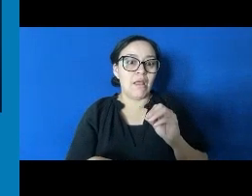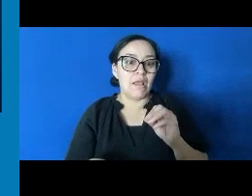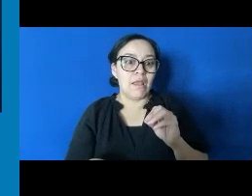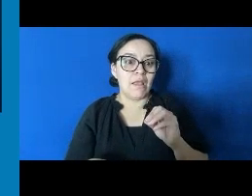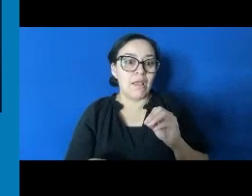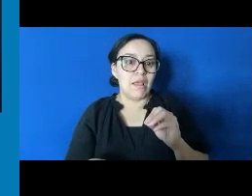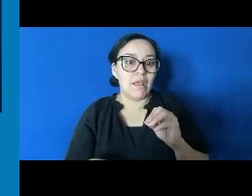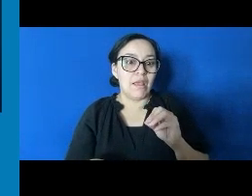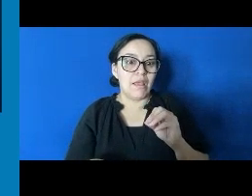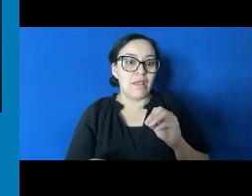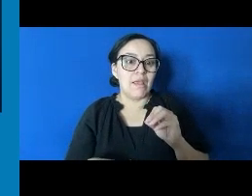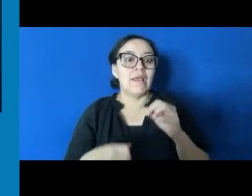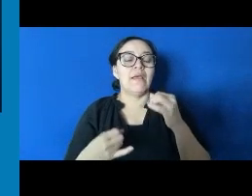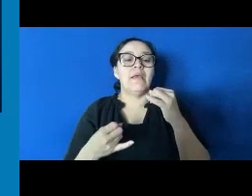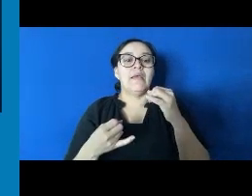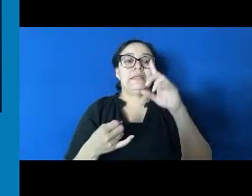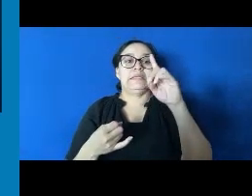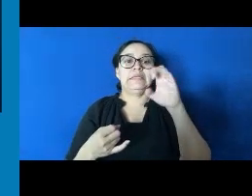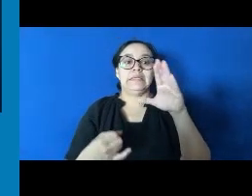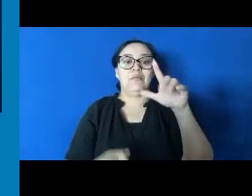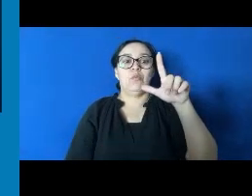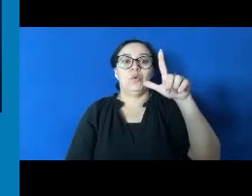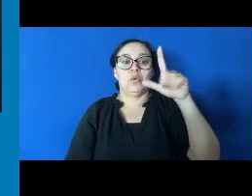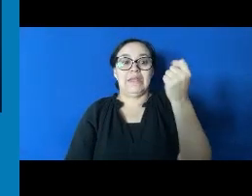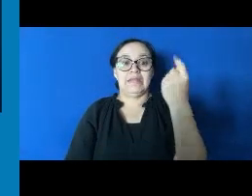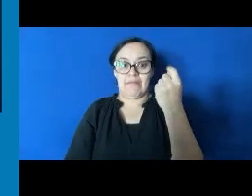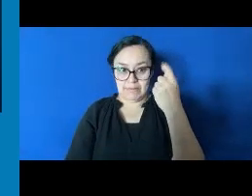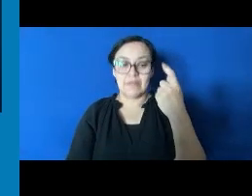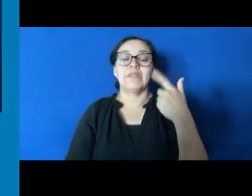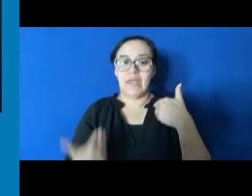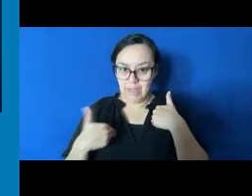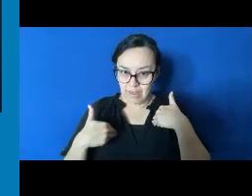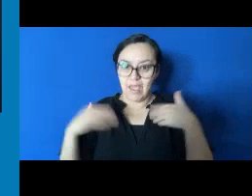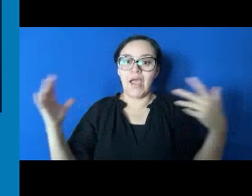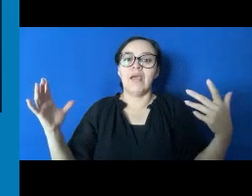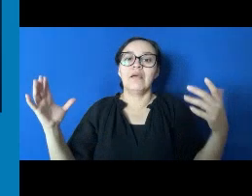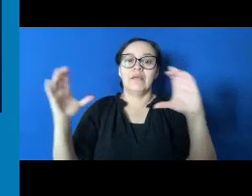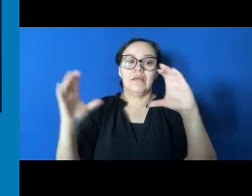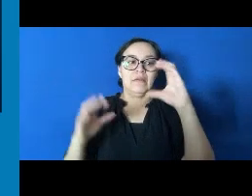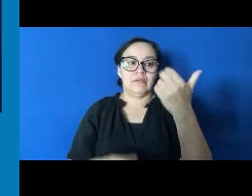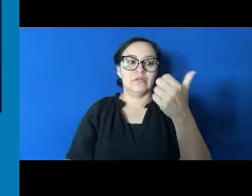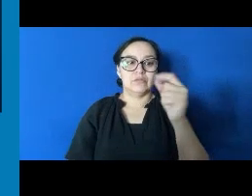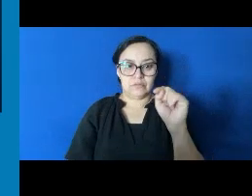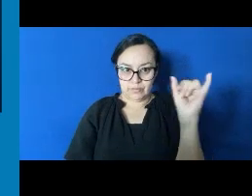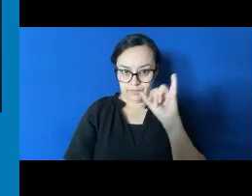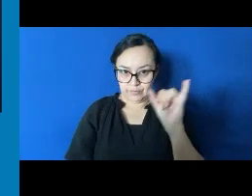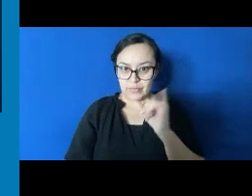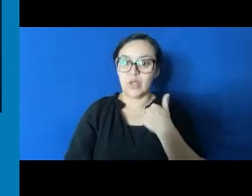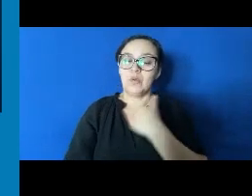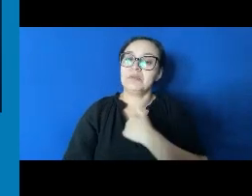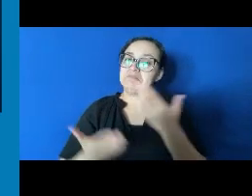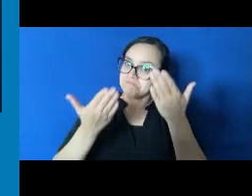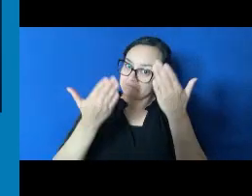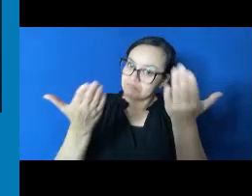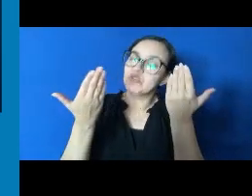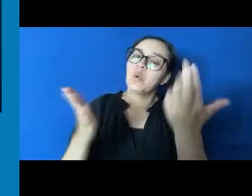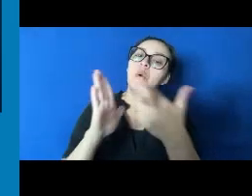And we have another talk about landslides, how to mitigate and prevent them. We invite you to